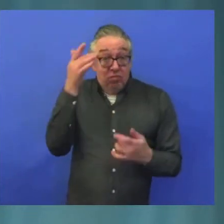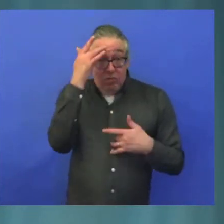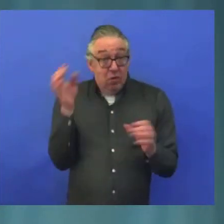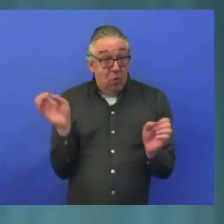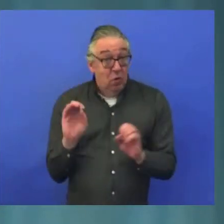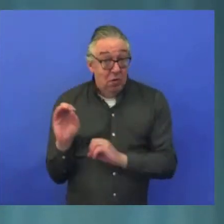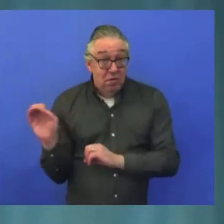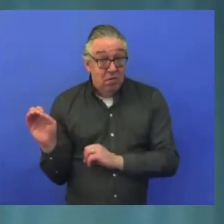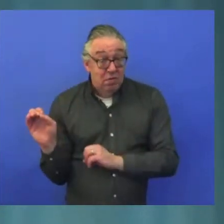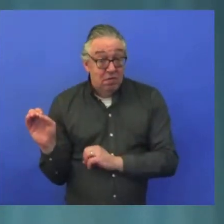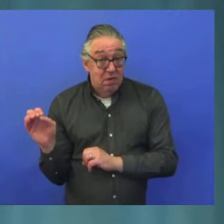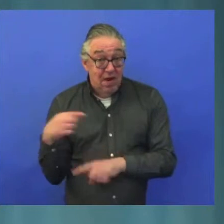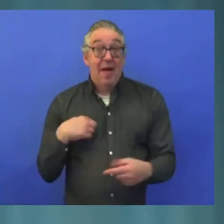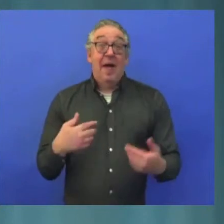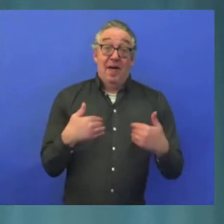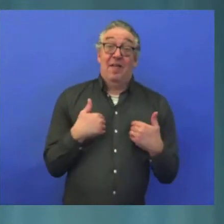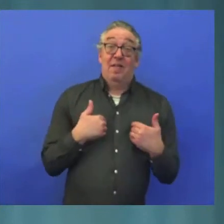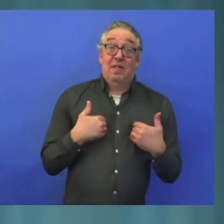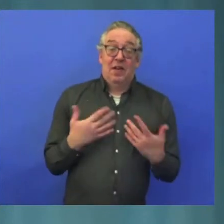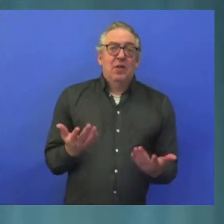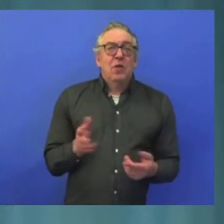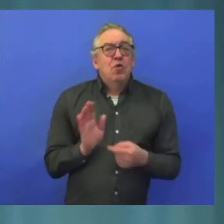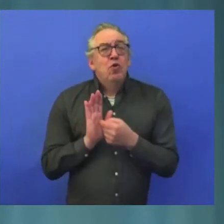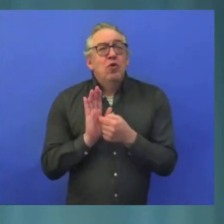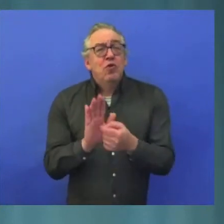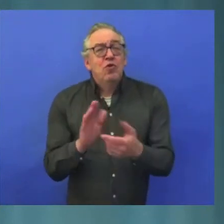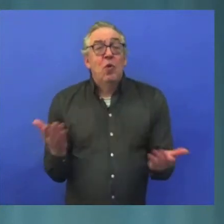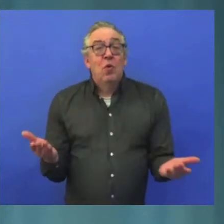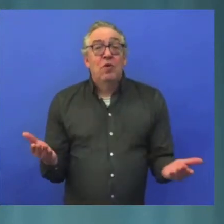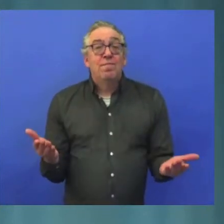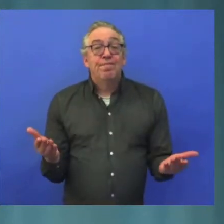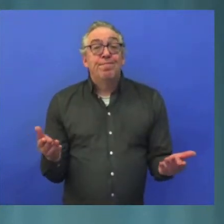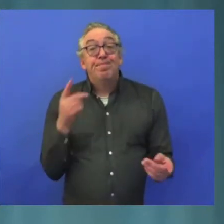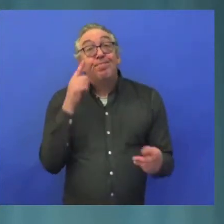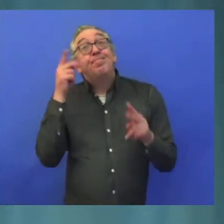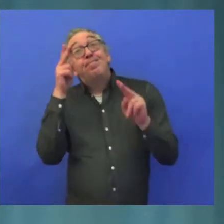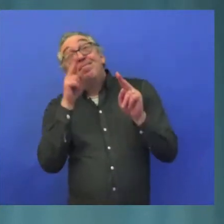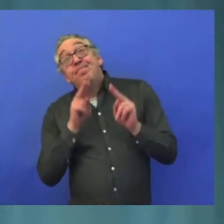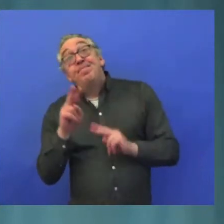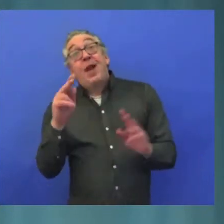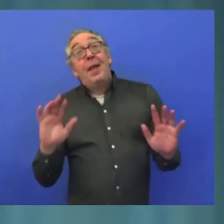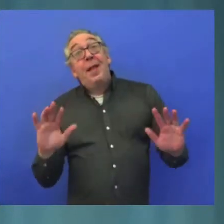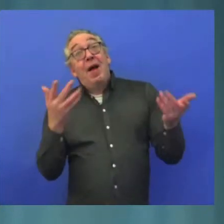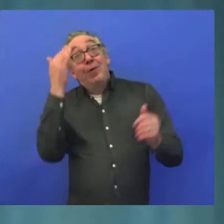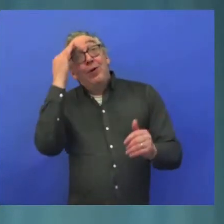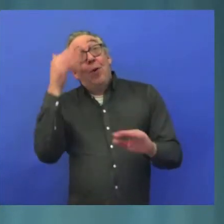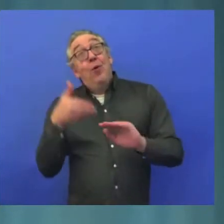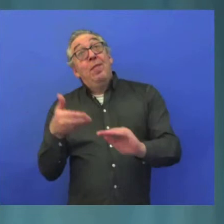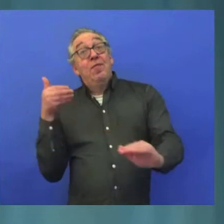that shows that you cannot expect anything in your life that happens to you.